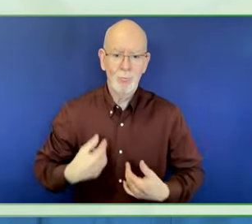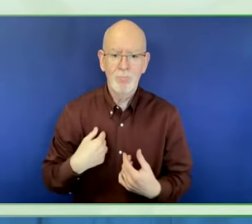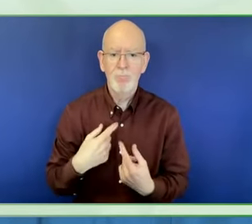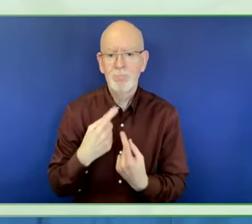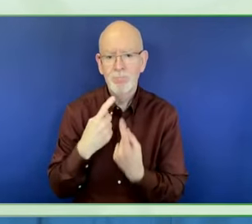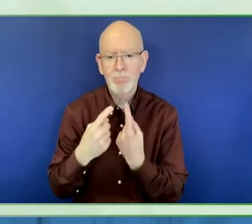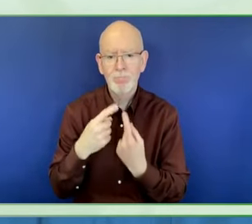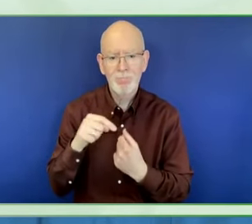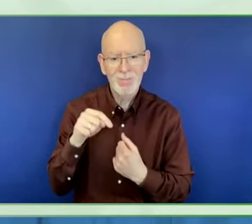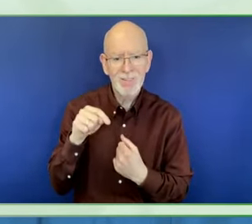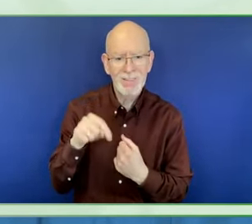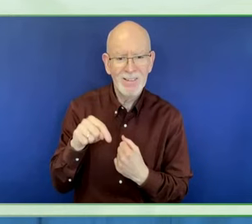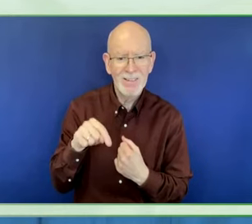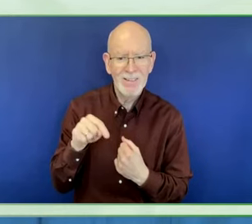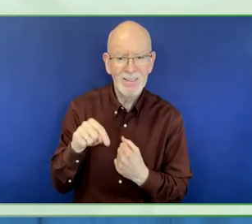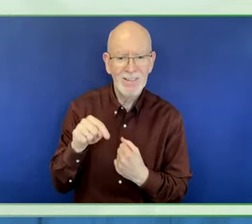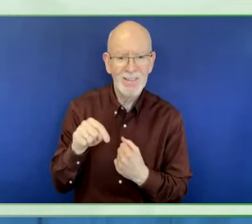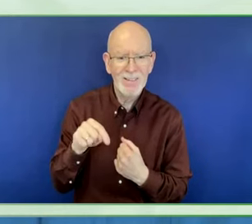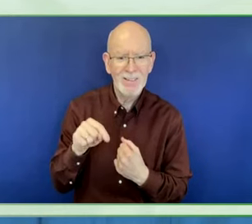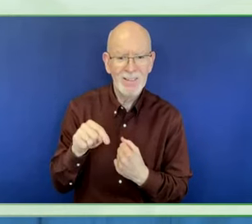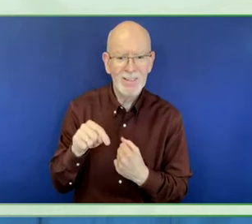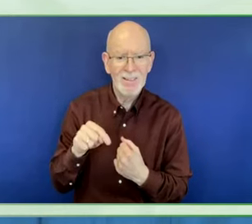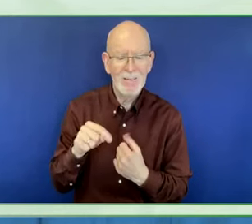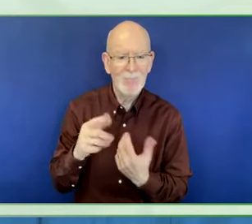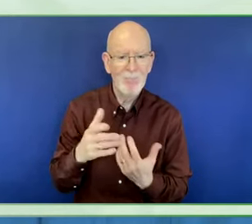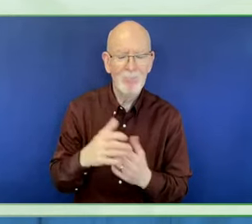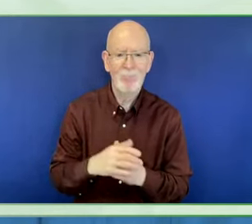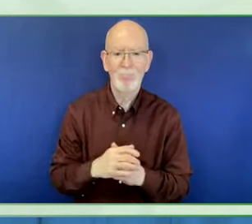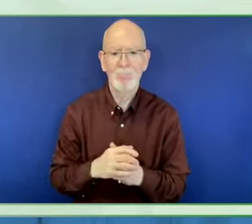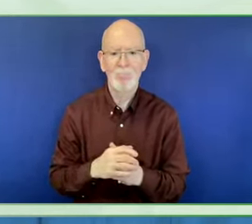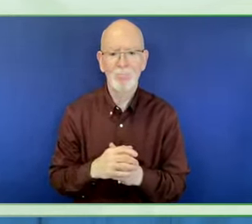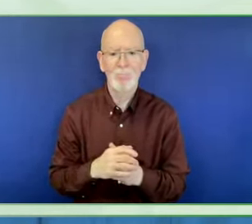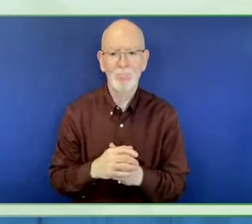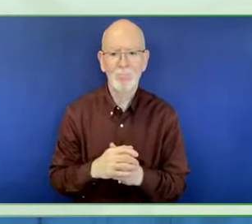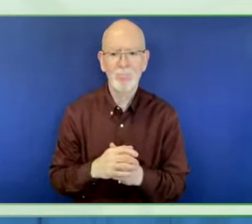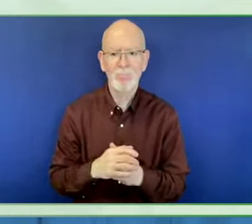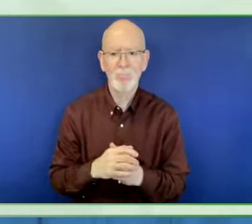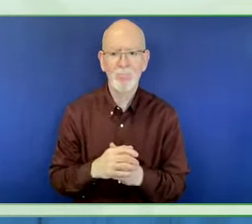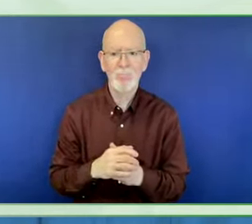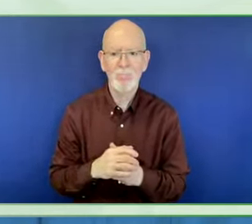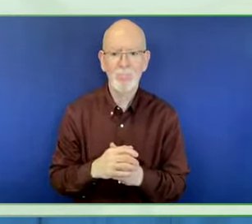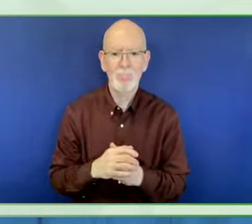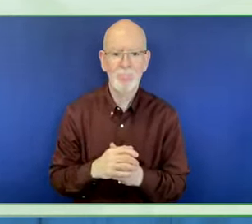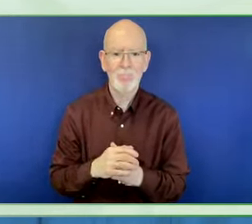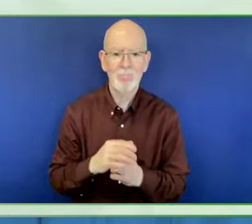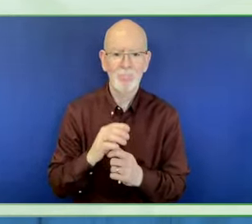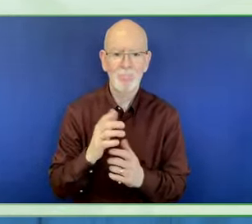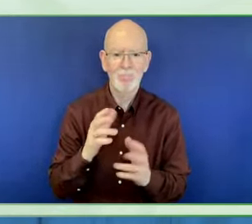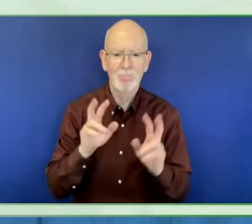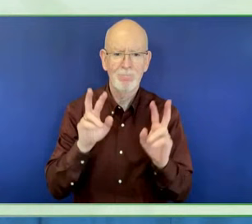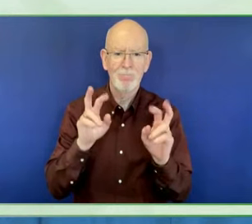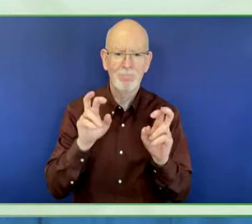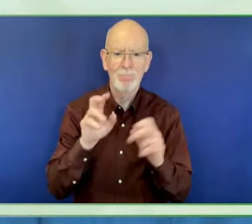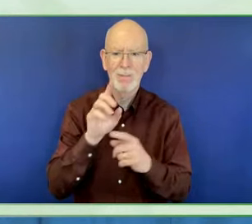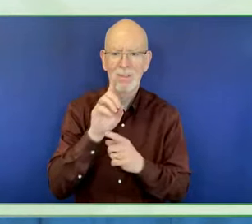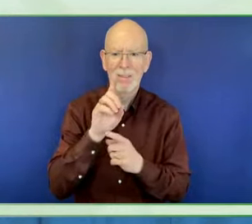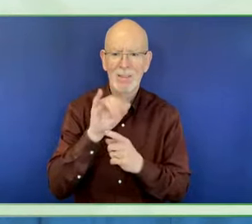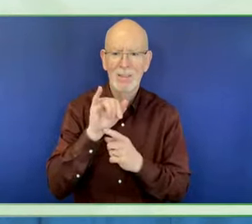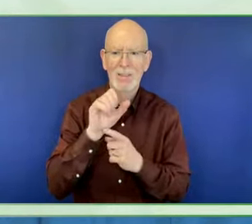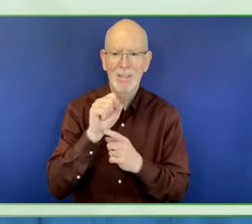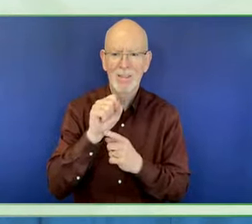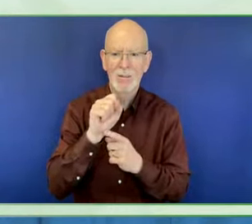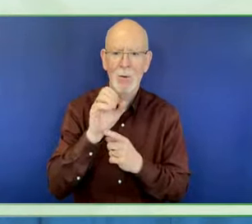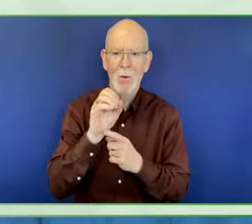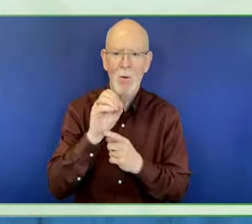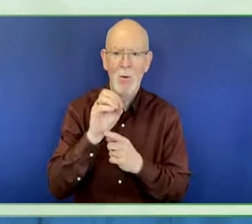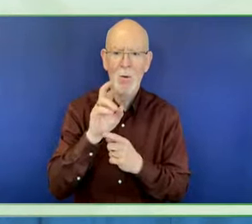So how we started. We started with a sexuality educator and counselor, Dr. Martha